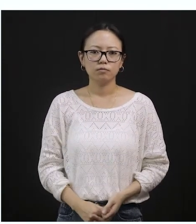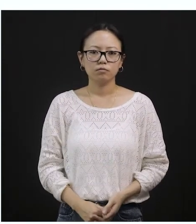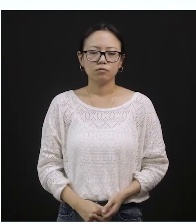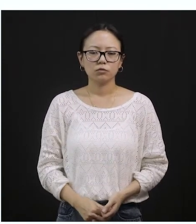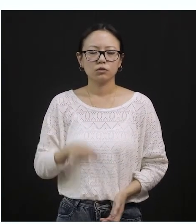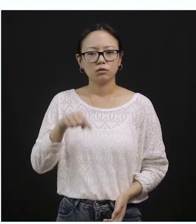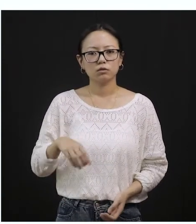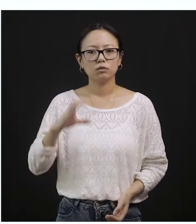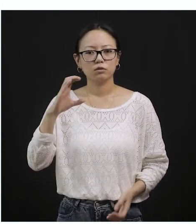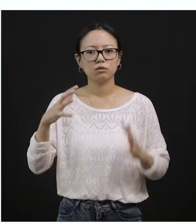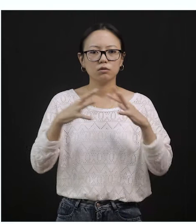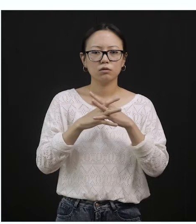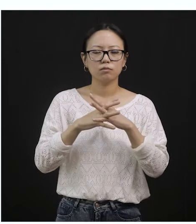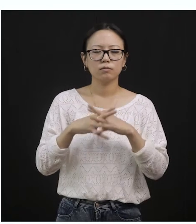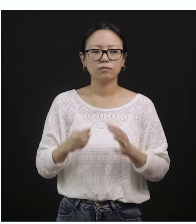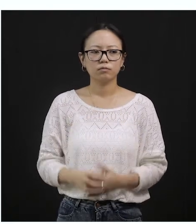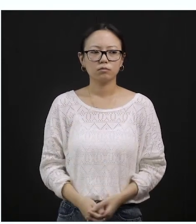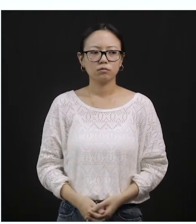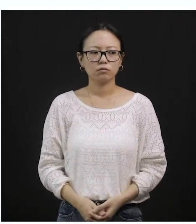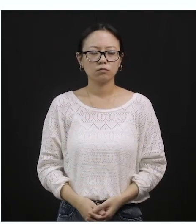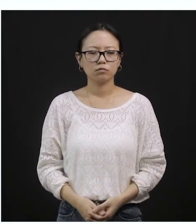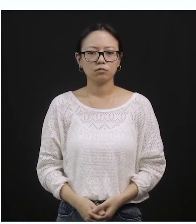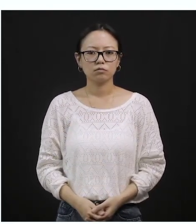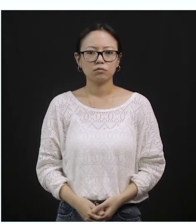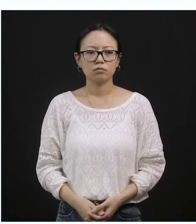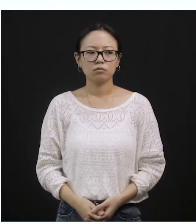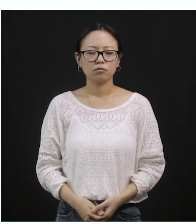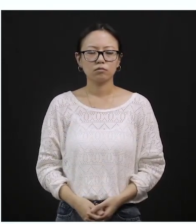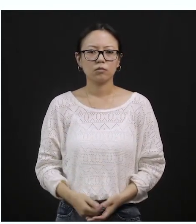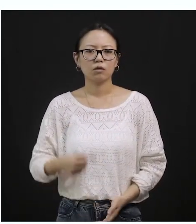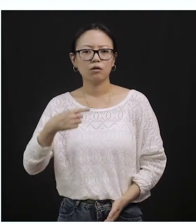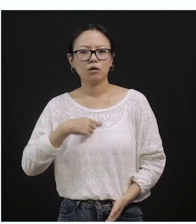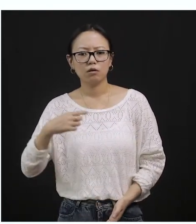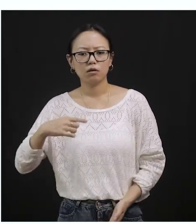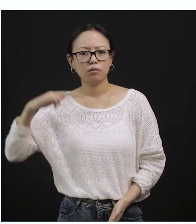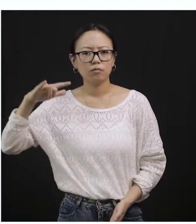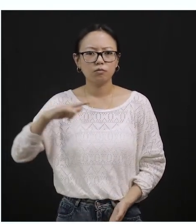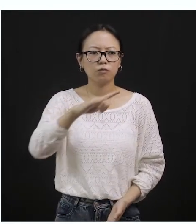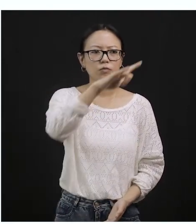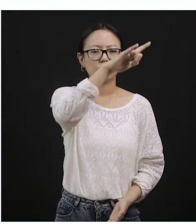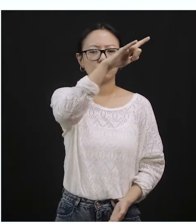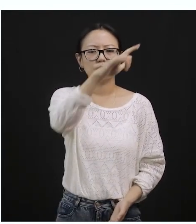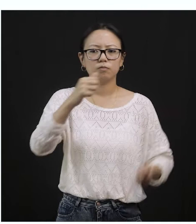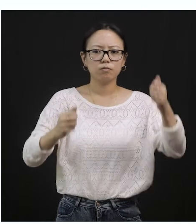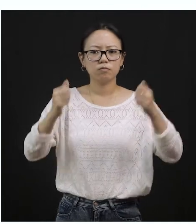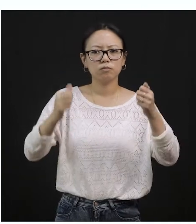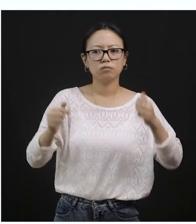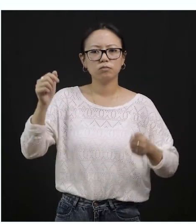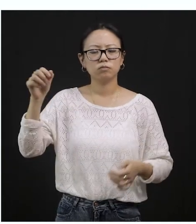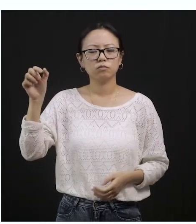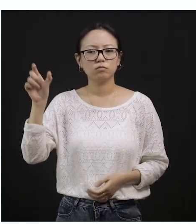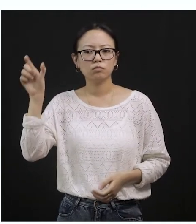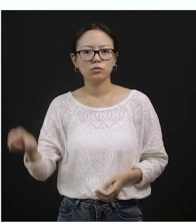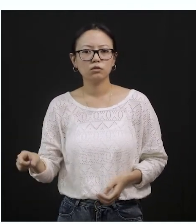is a classwork. The classwork is, I fly aeroplanes, who am I? Now you can see from the picture, I've